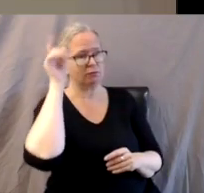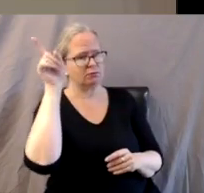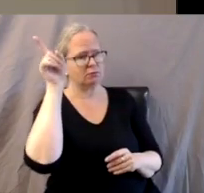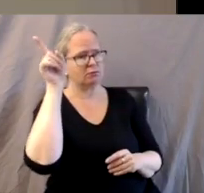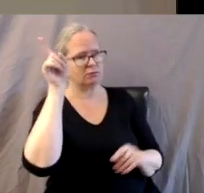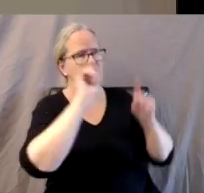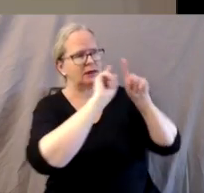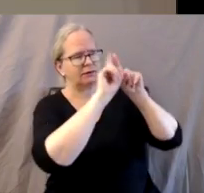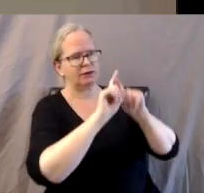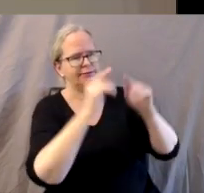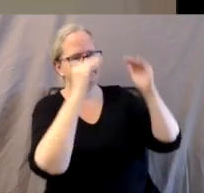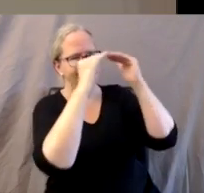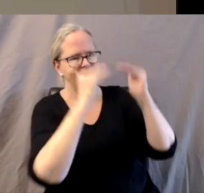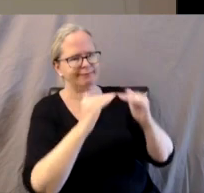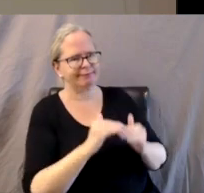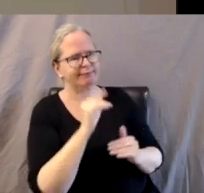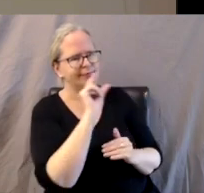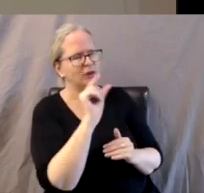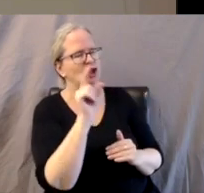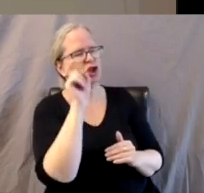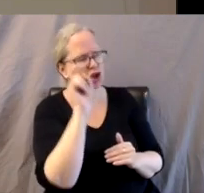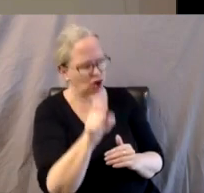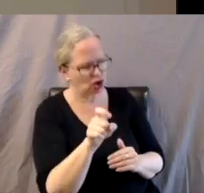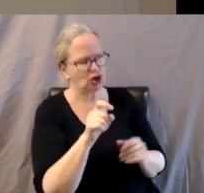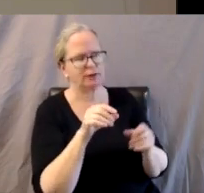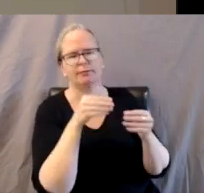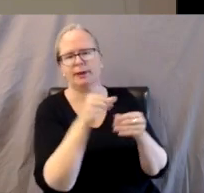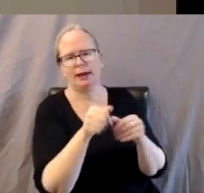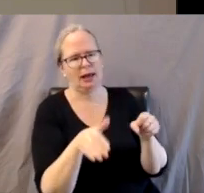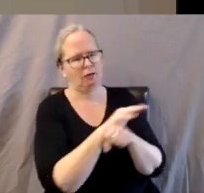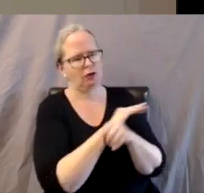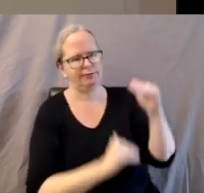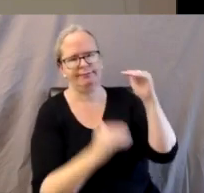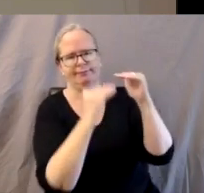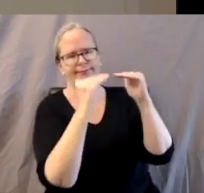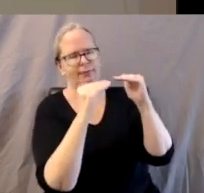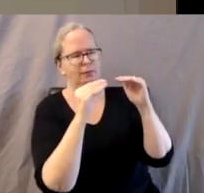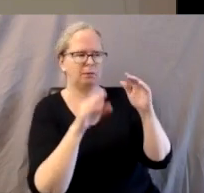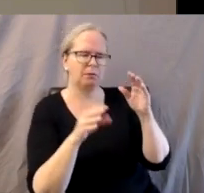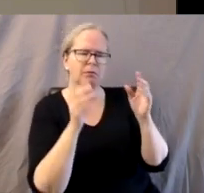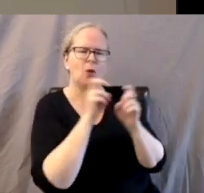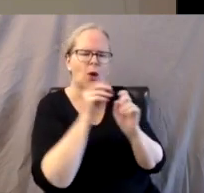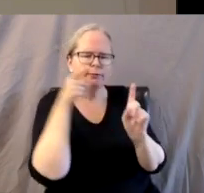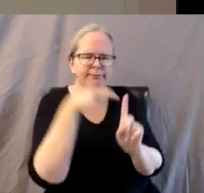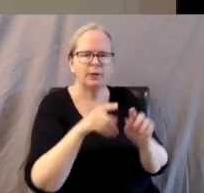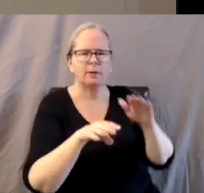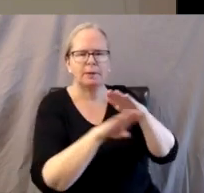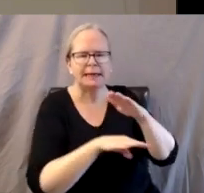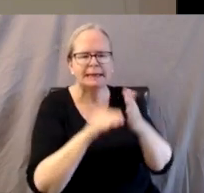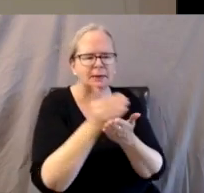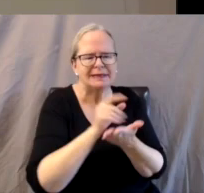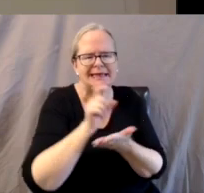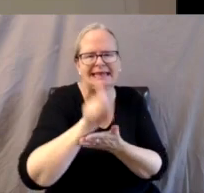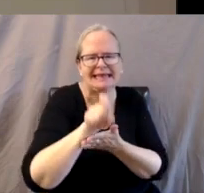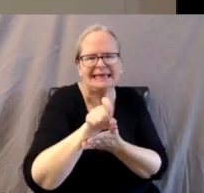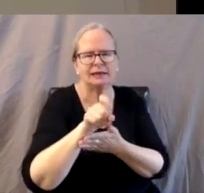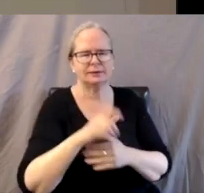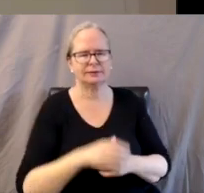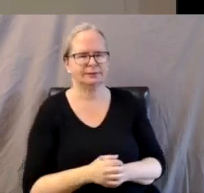All right, that's a great answer. I completely agree. So thanks so much for joining us today, Brad.